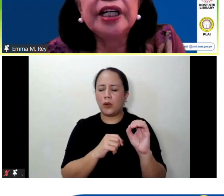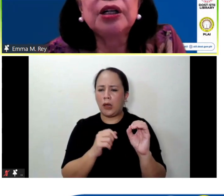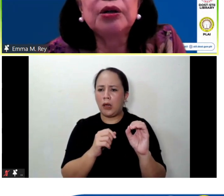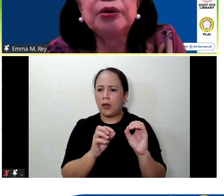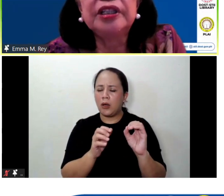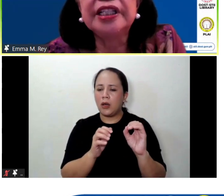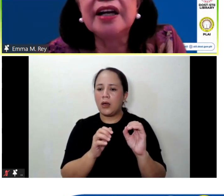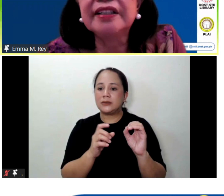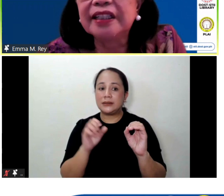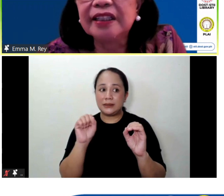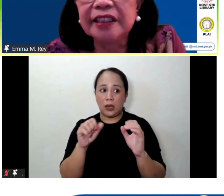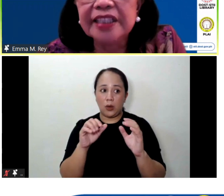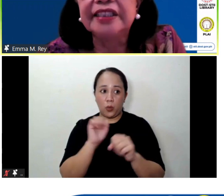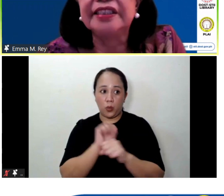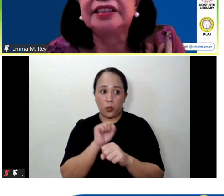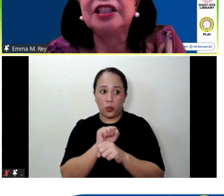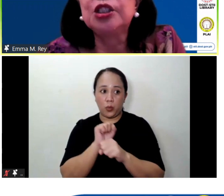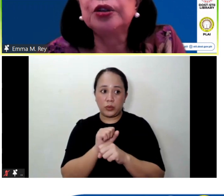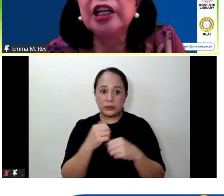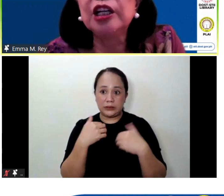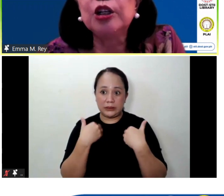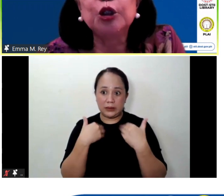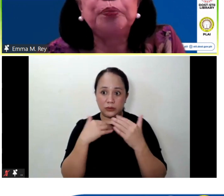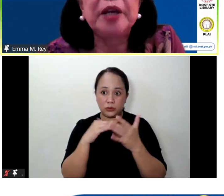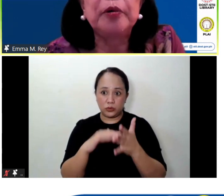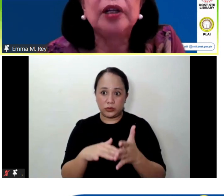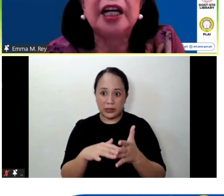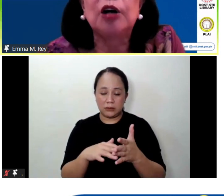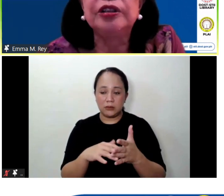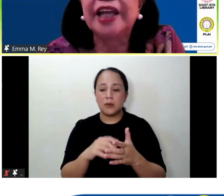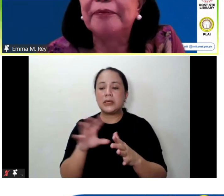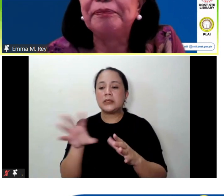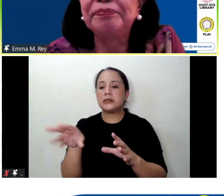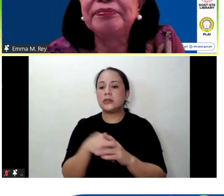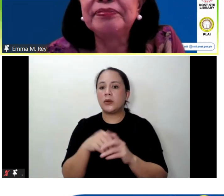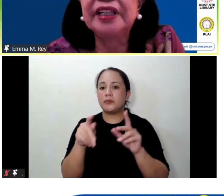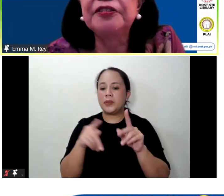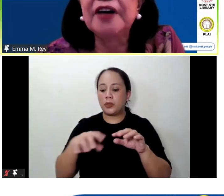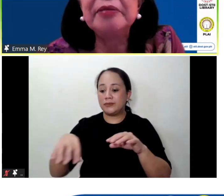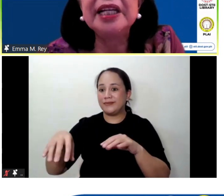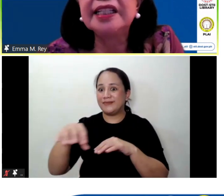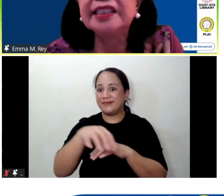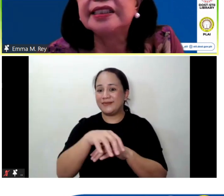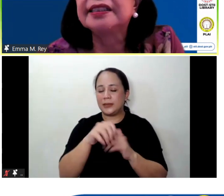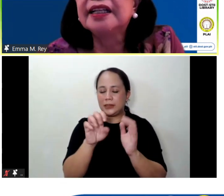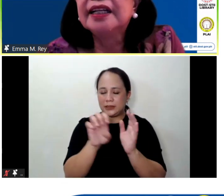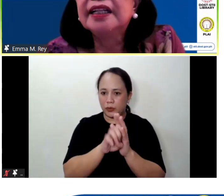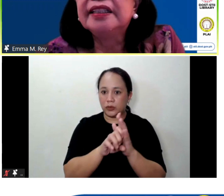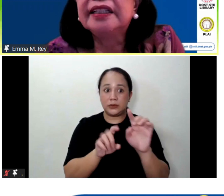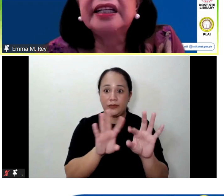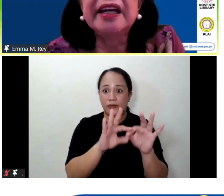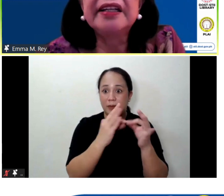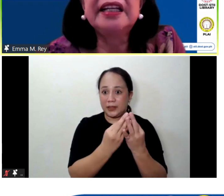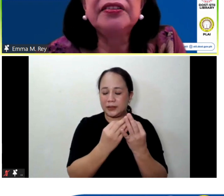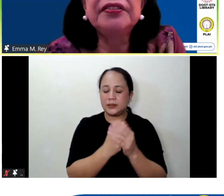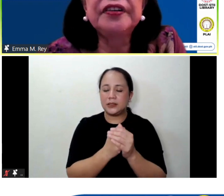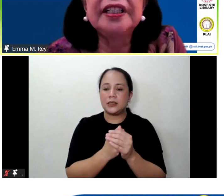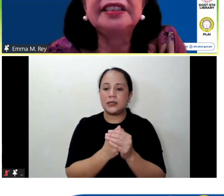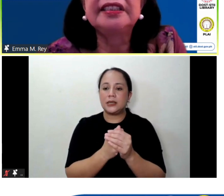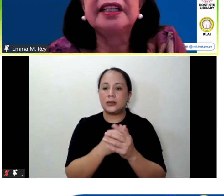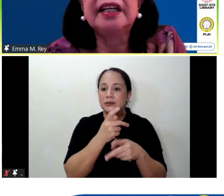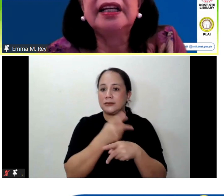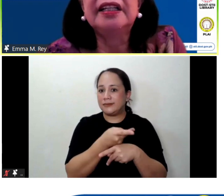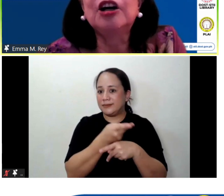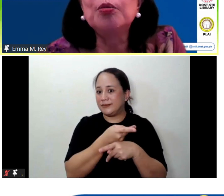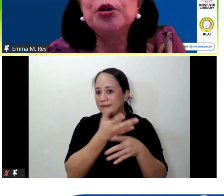work with our young learners should include people around them, their families, their